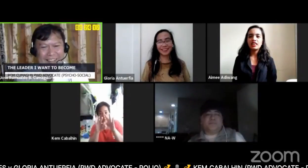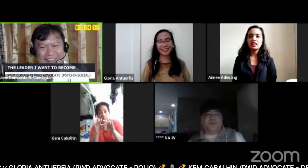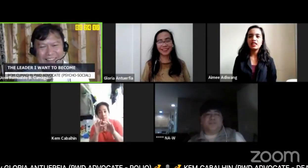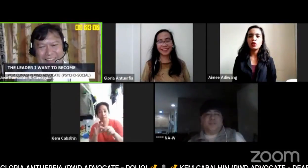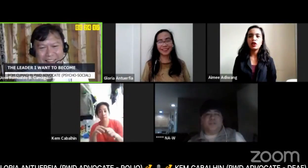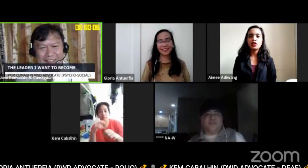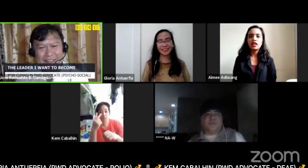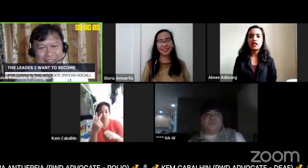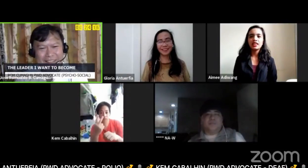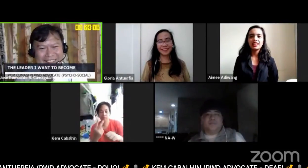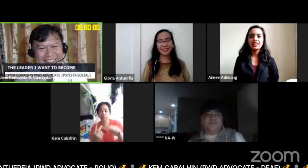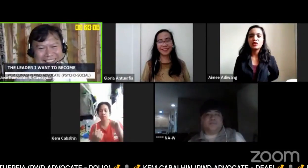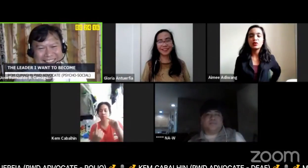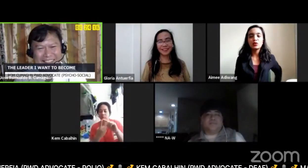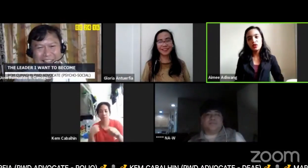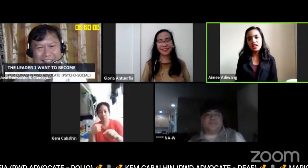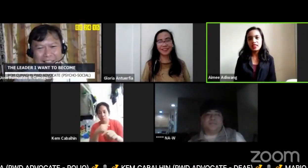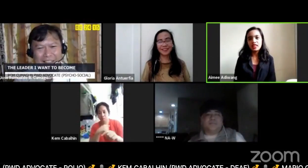I think Baka sige.